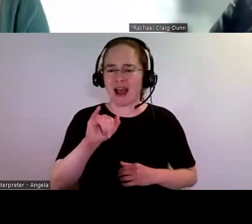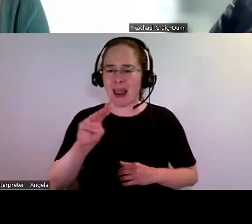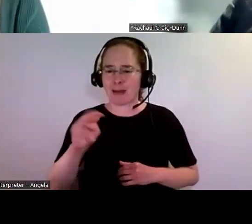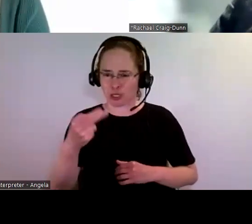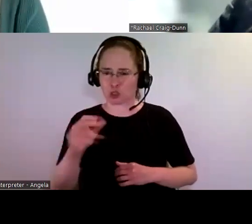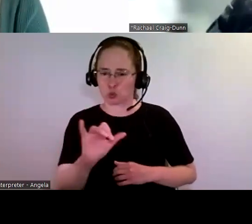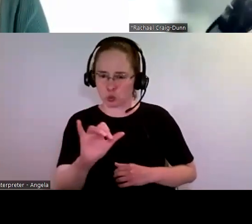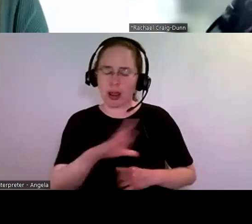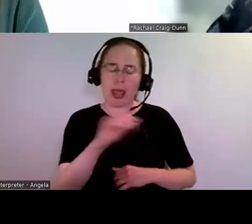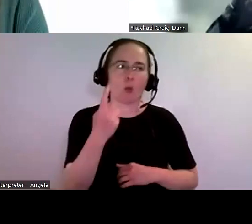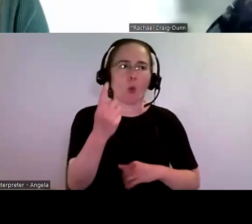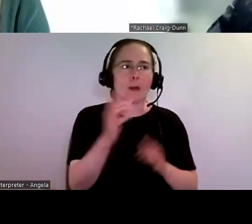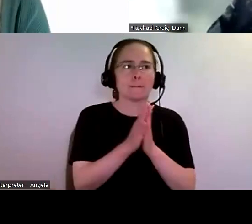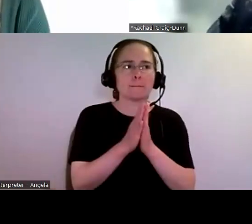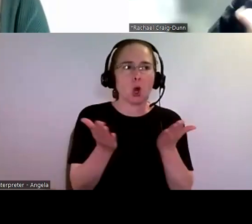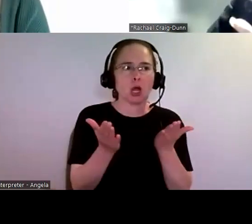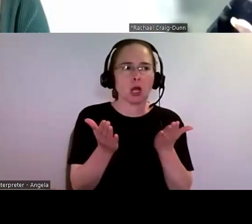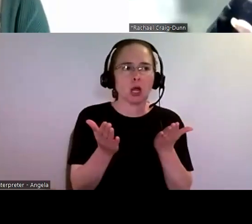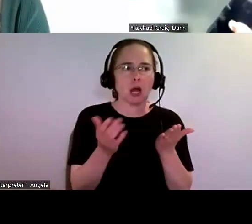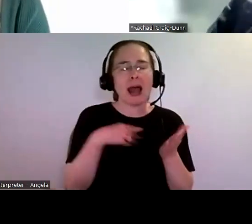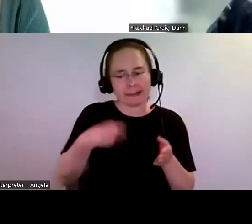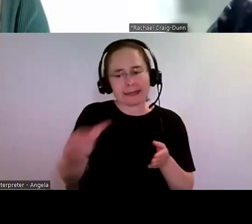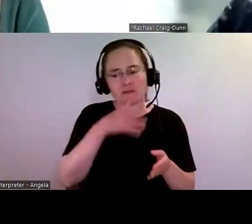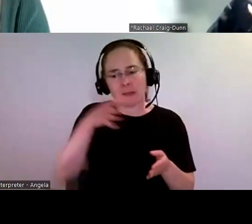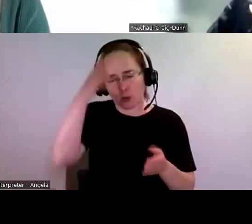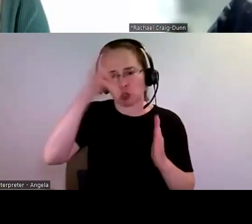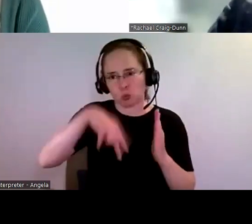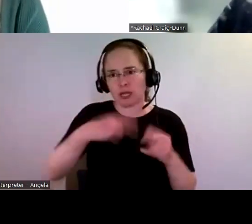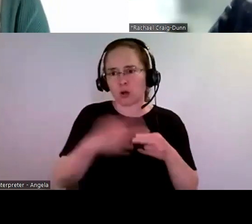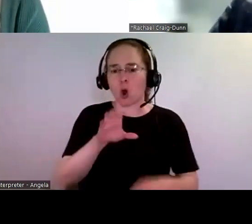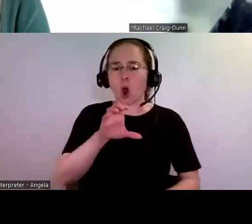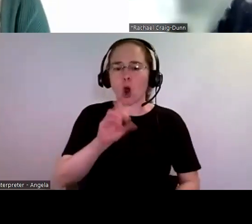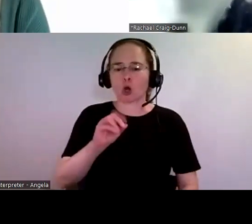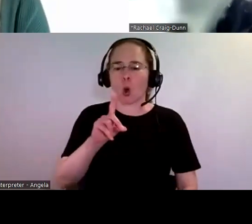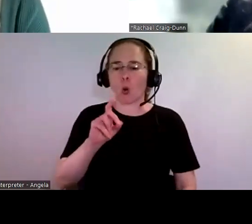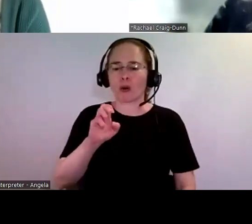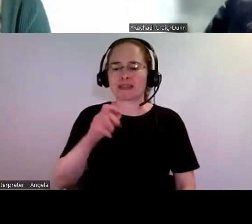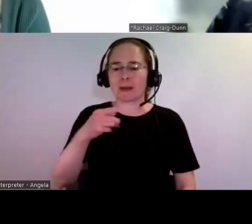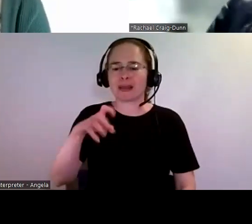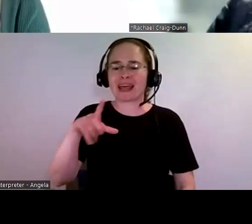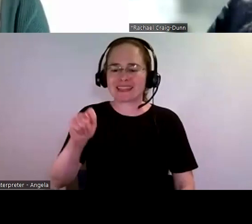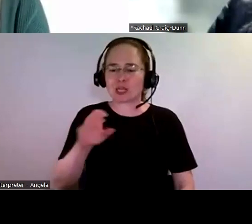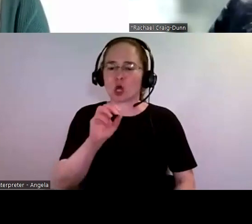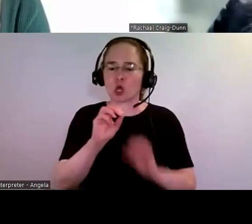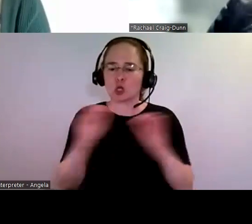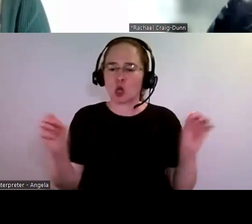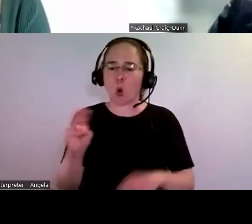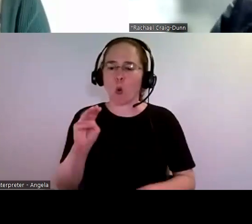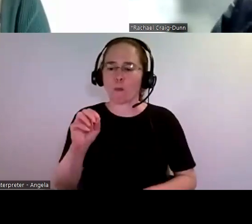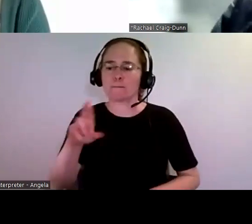books I also give our parents to read is Codependent No More. I read it